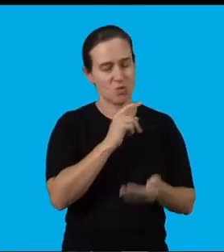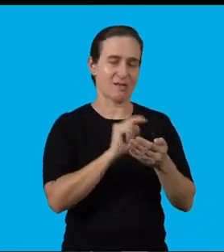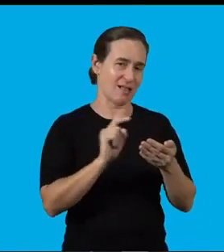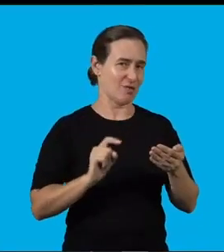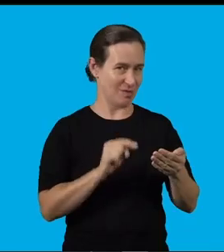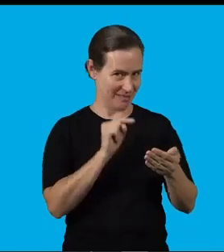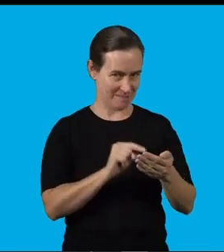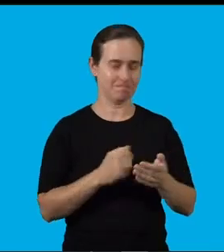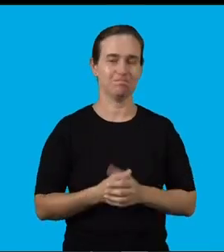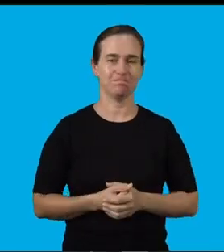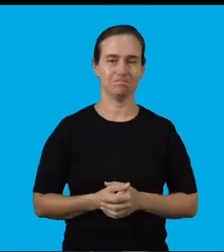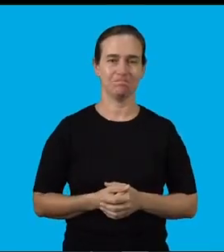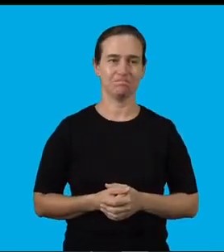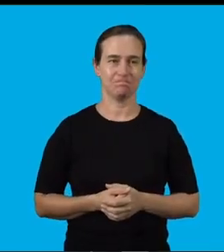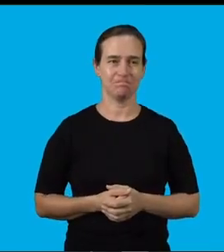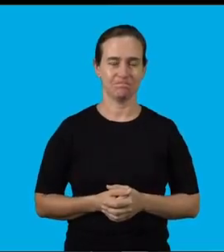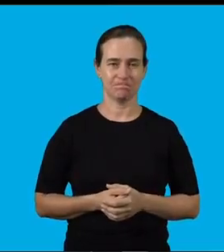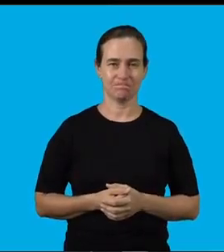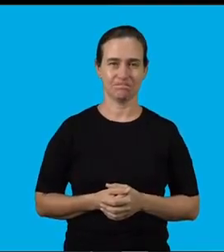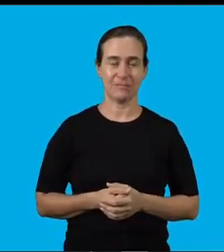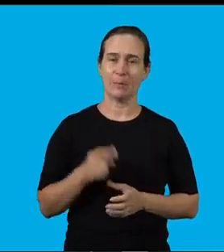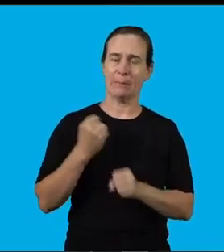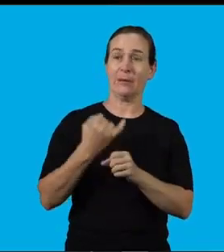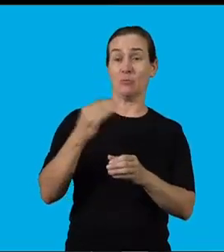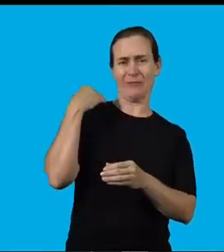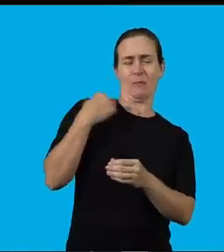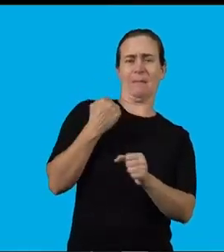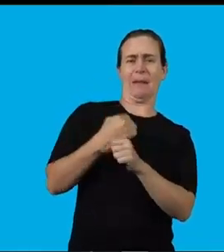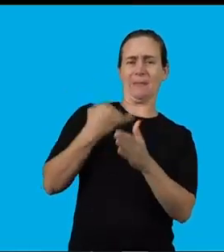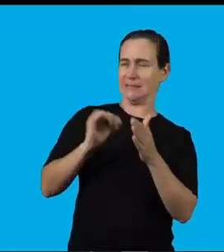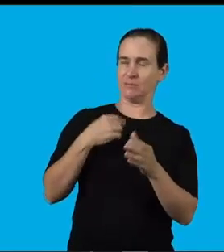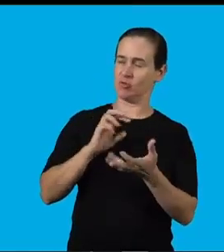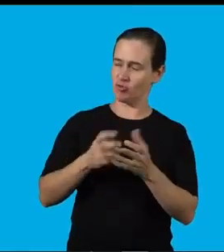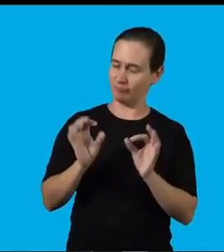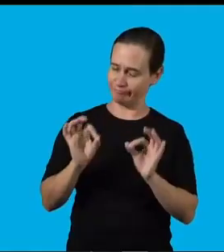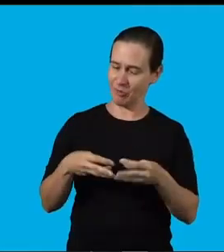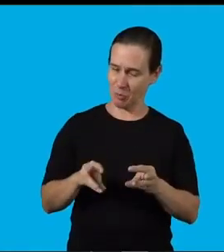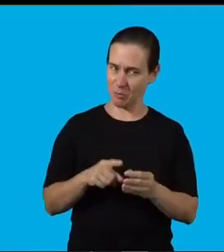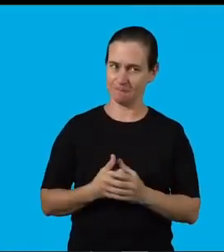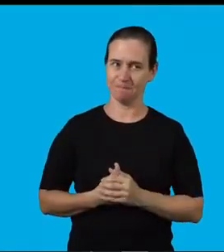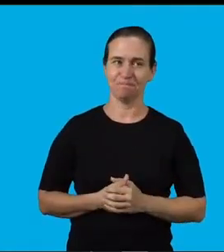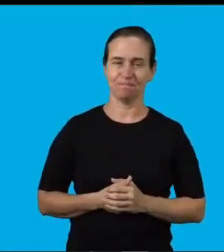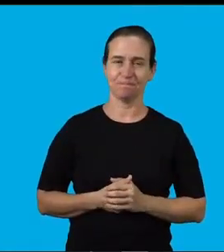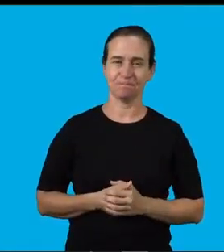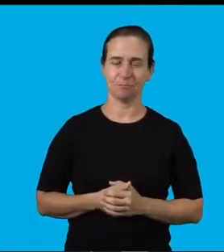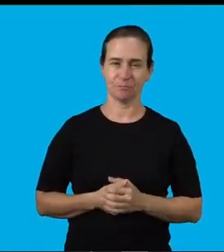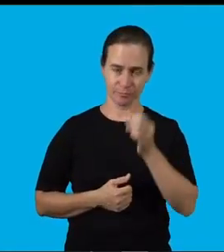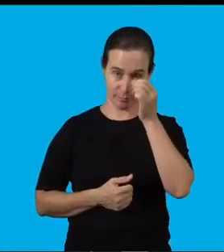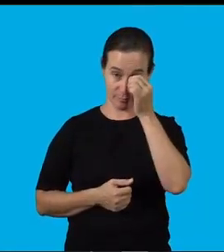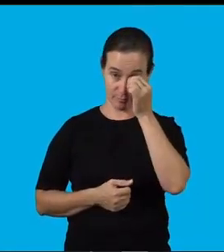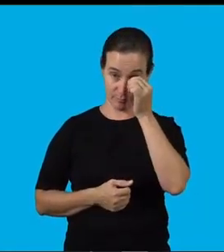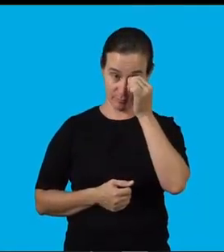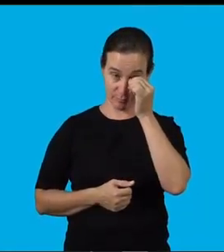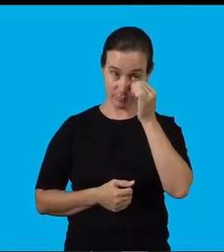trusty calculator, and let's just make sure this time I get the entire expression in. There we go. Let's move this guy over there.